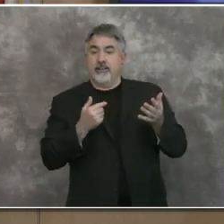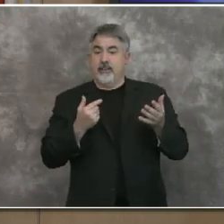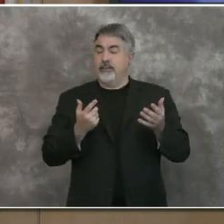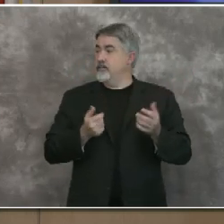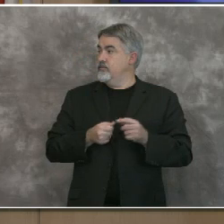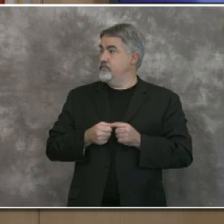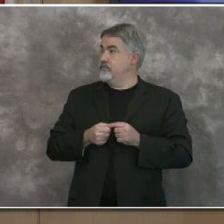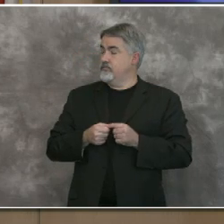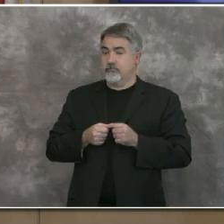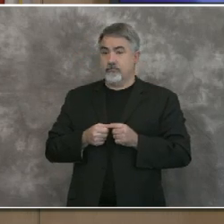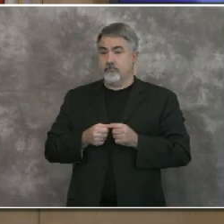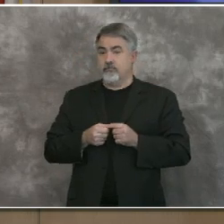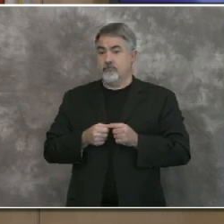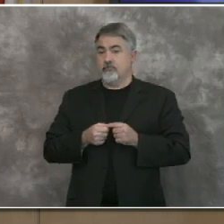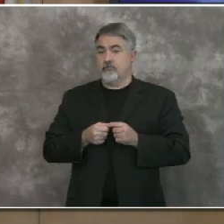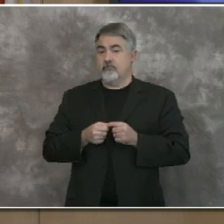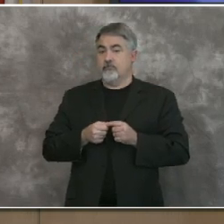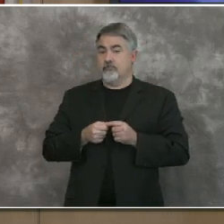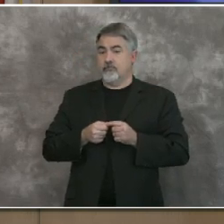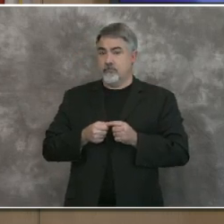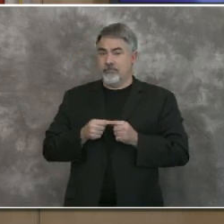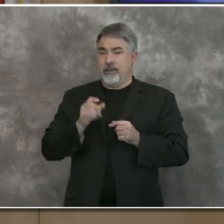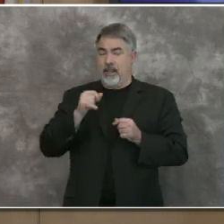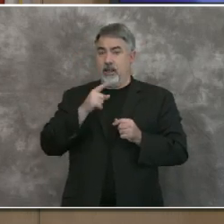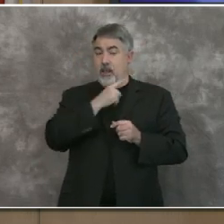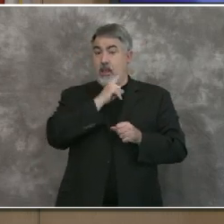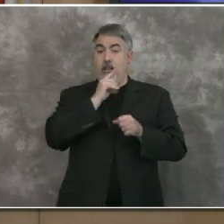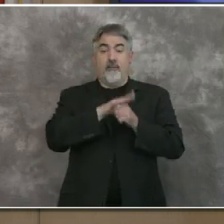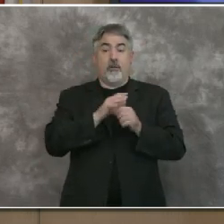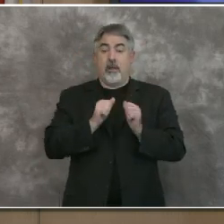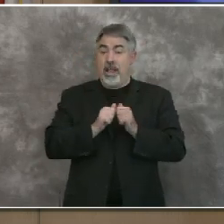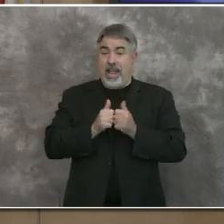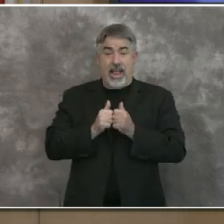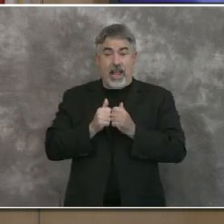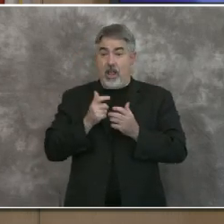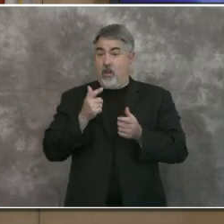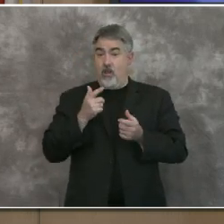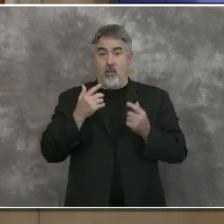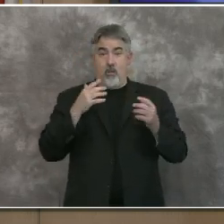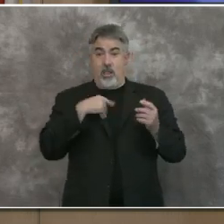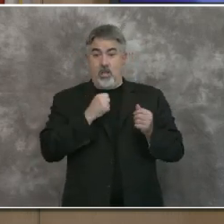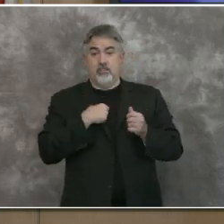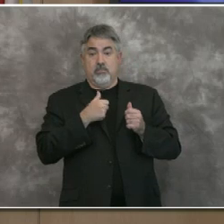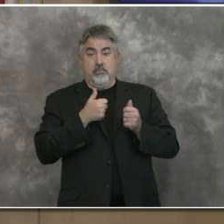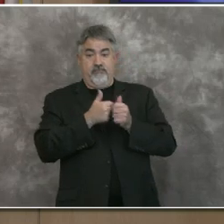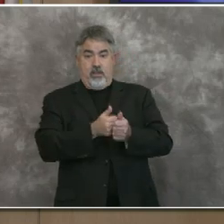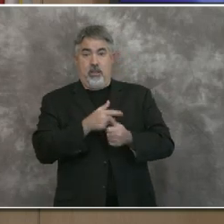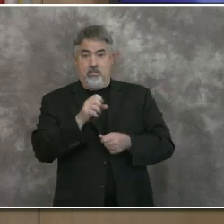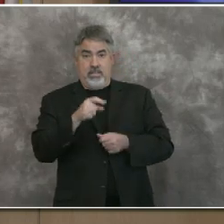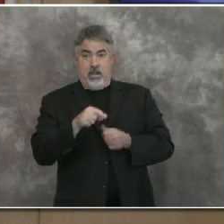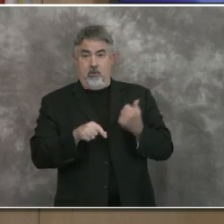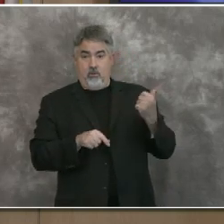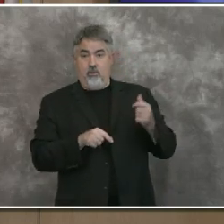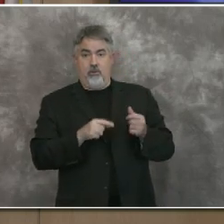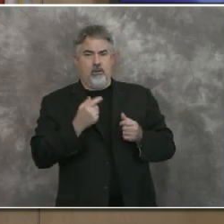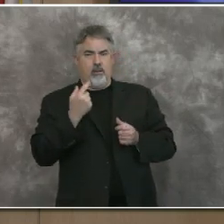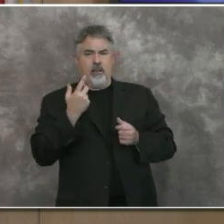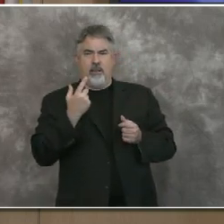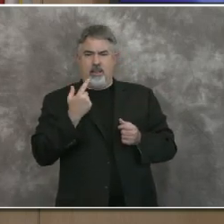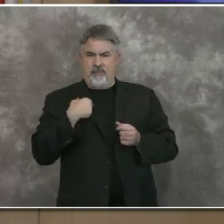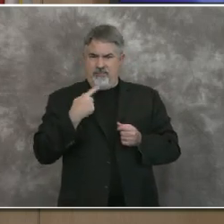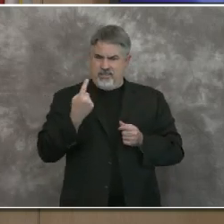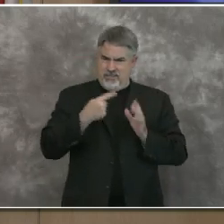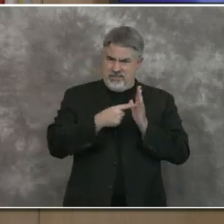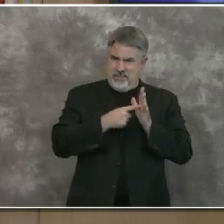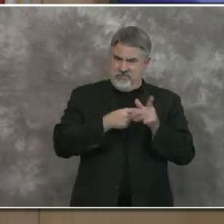report confirmed cases in San Diego, and that means it is an individual who had signs and symptoms of COVID disease